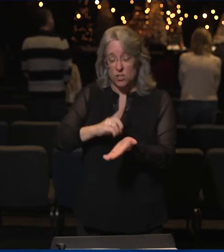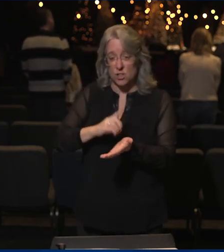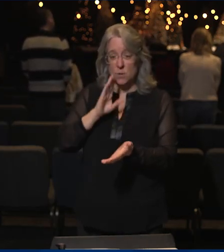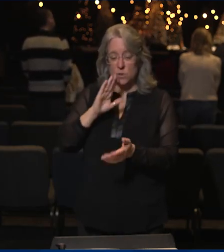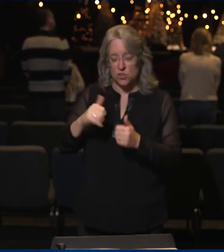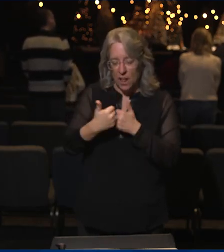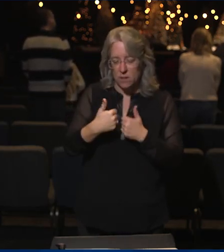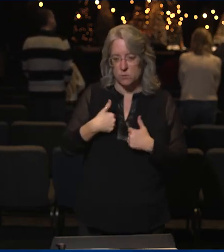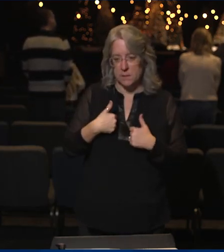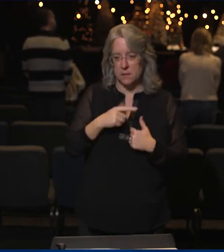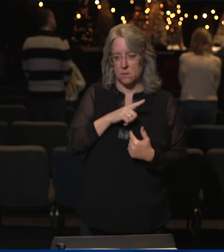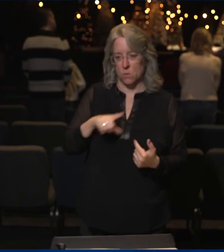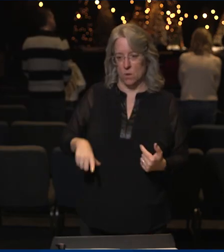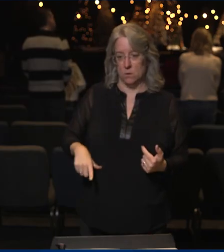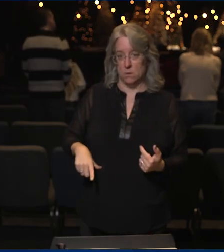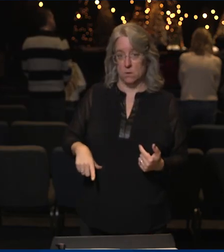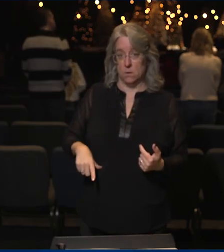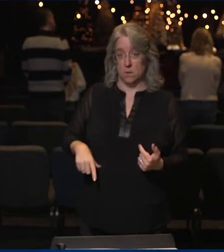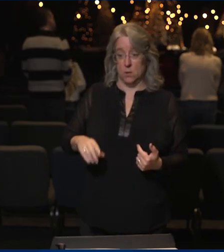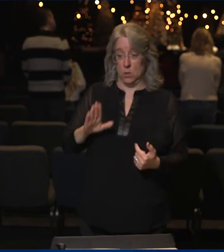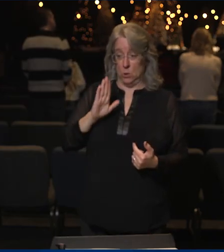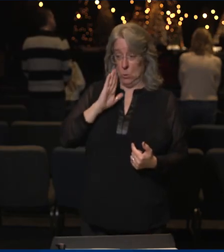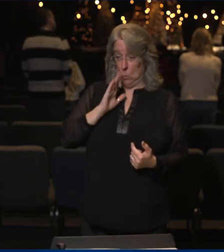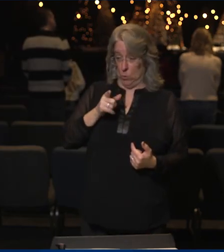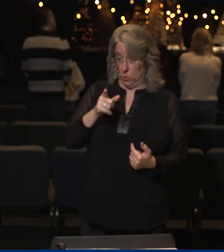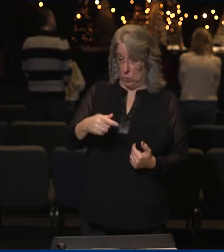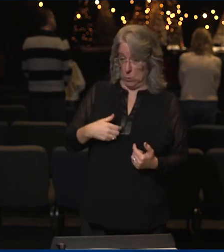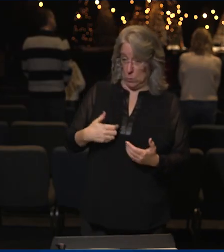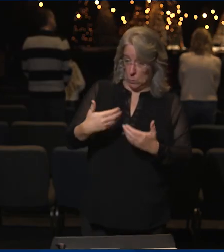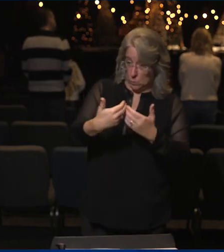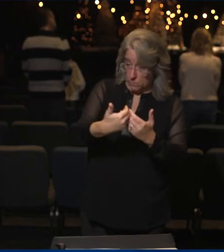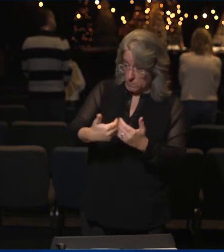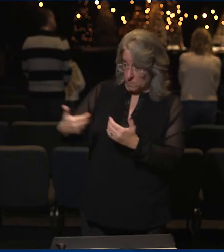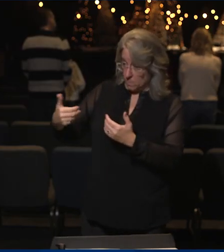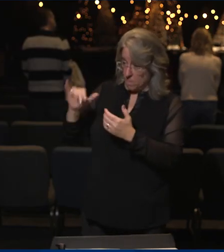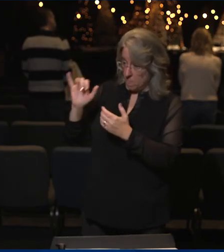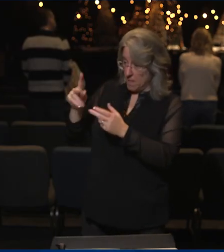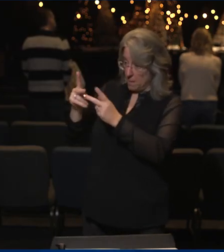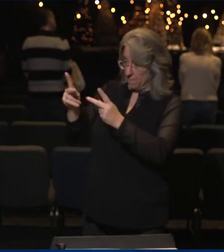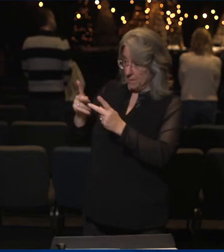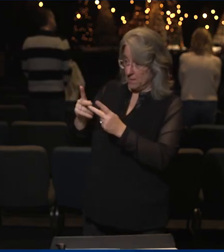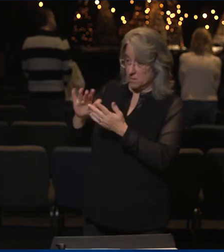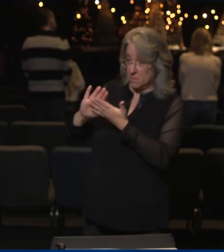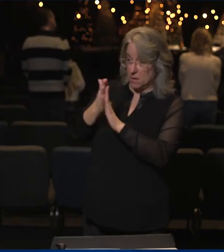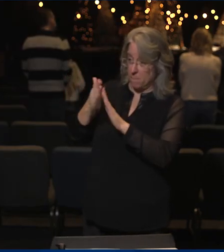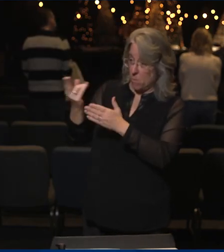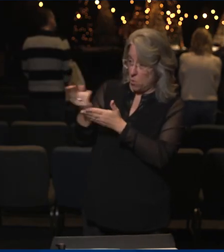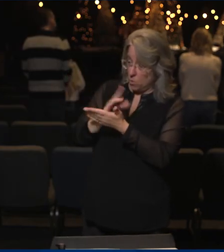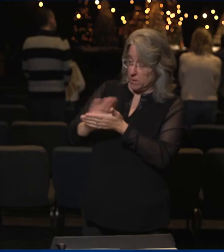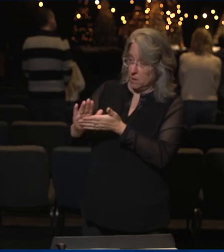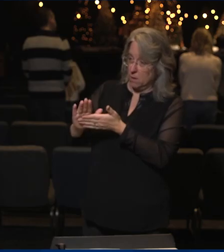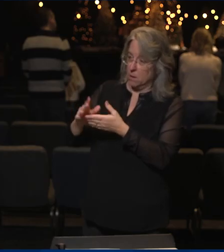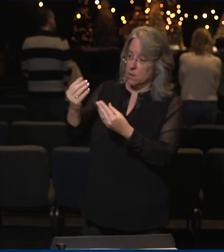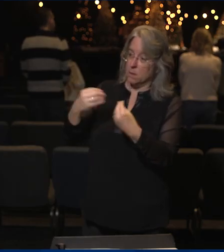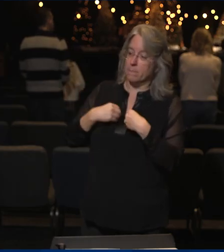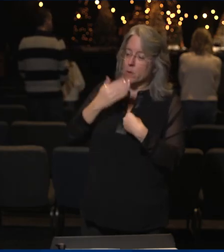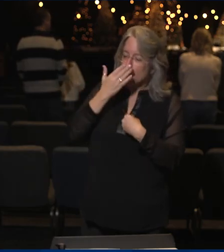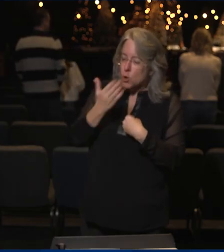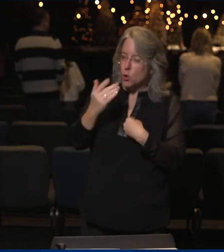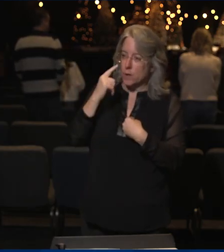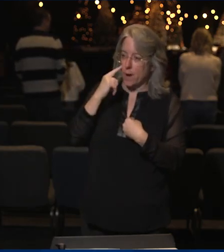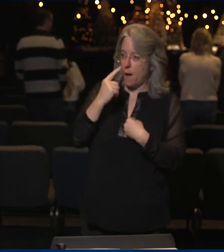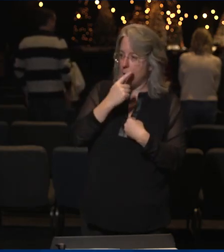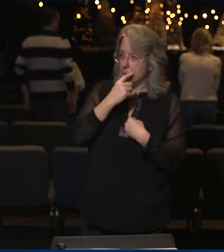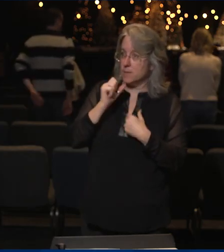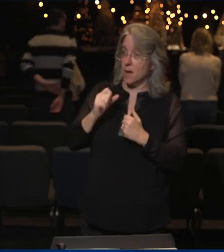challenging, Lord, but would you consecrate that space and make it be holy? Would you give me good eyes so that I can see you